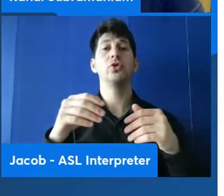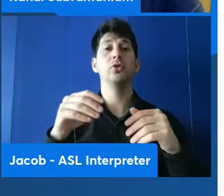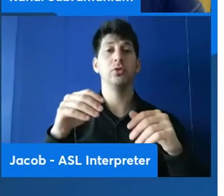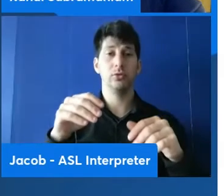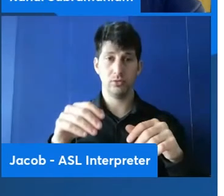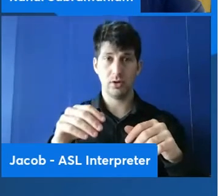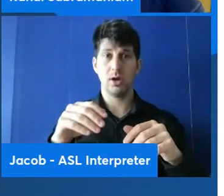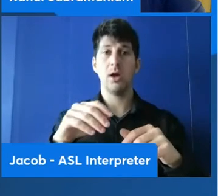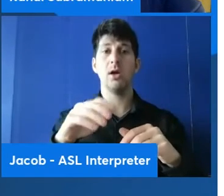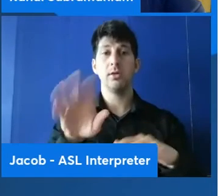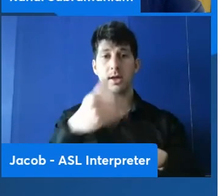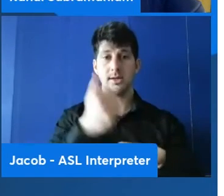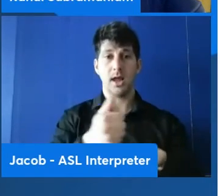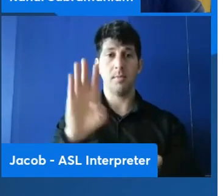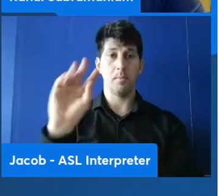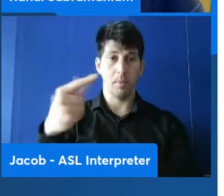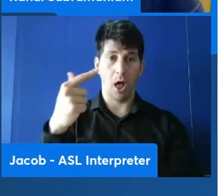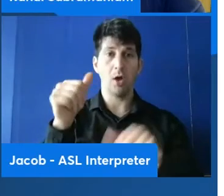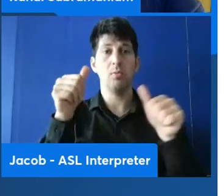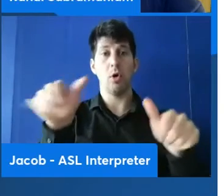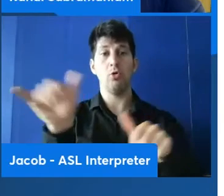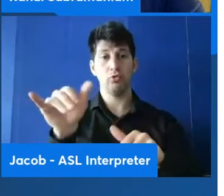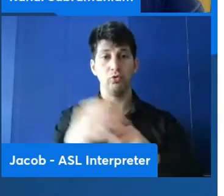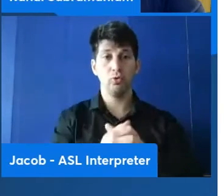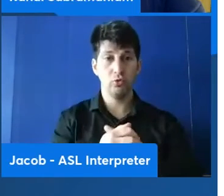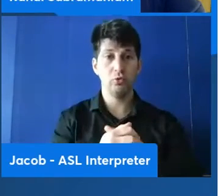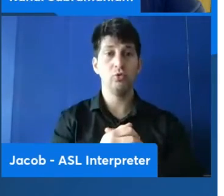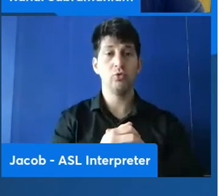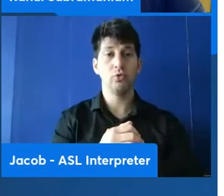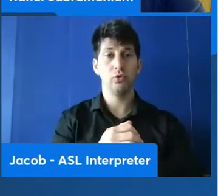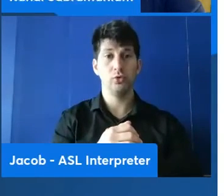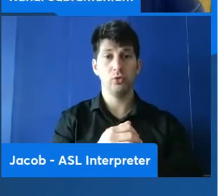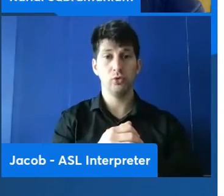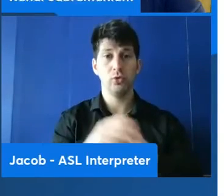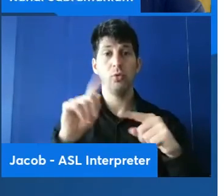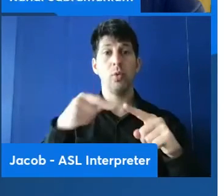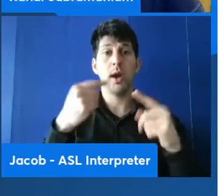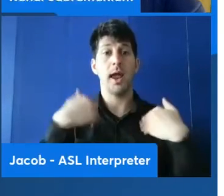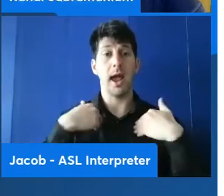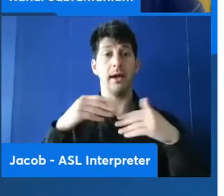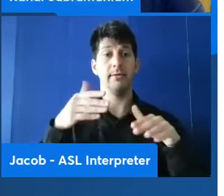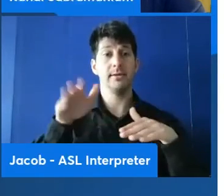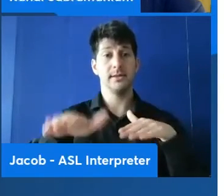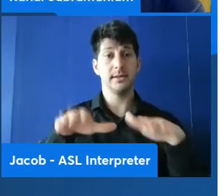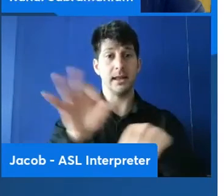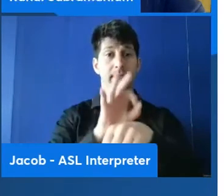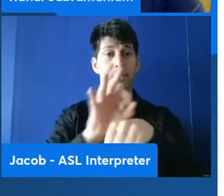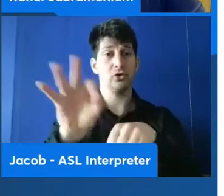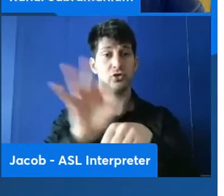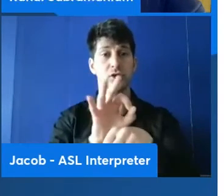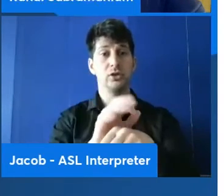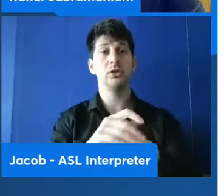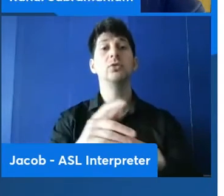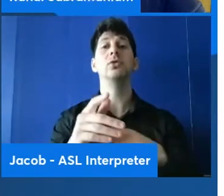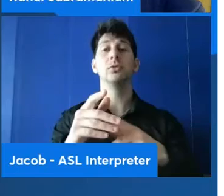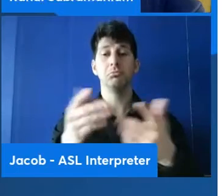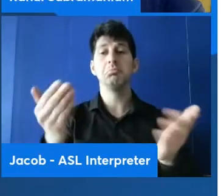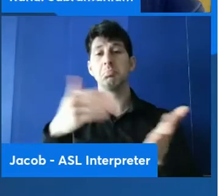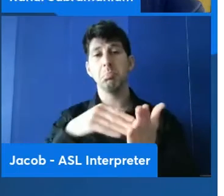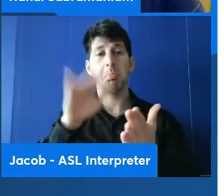corresponding blog post to go with it. And so now when you have this step function here, so it's again